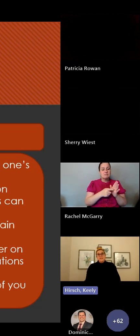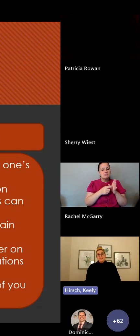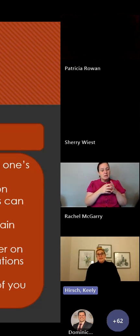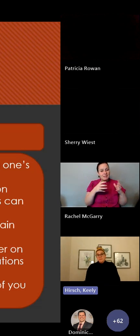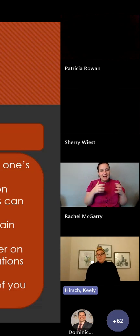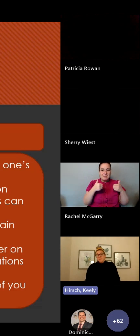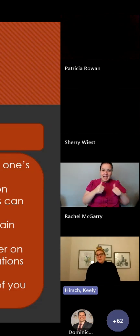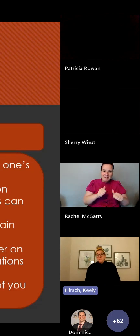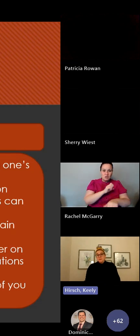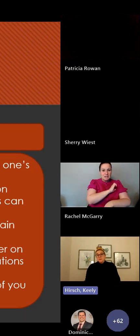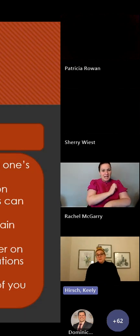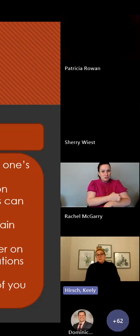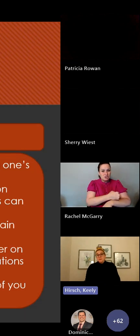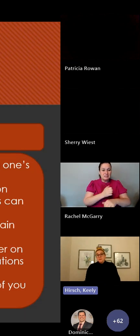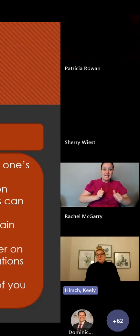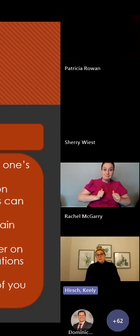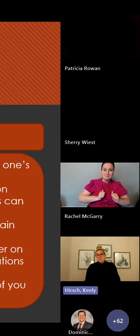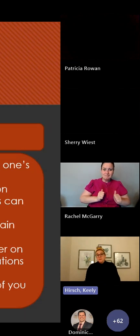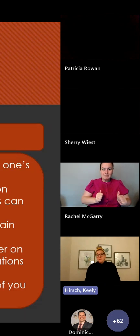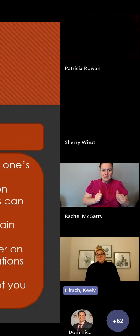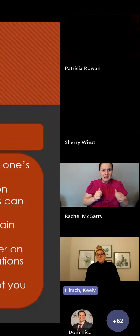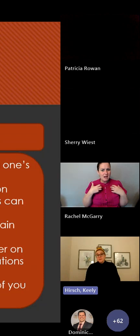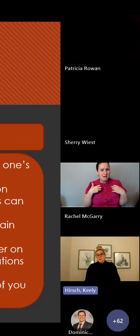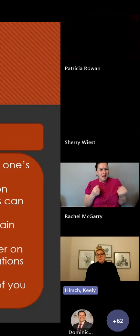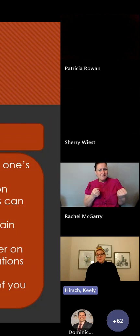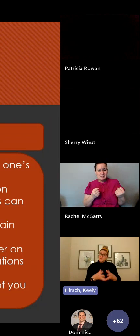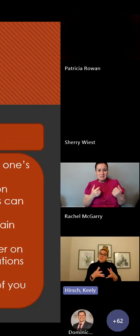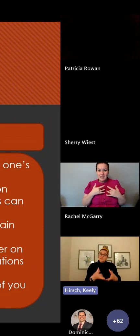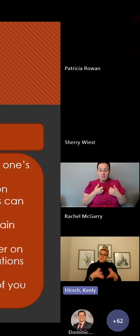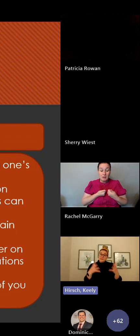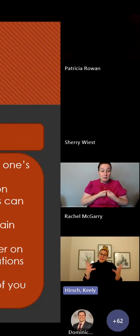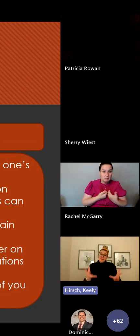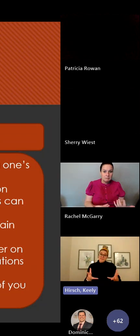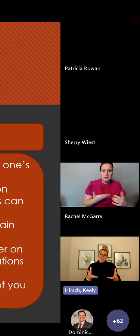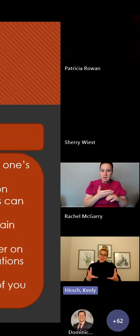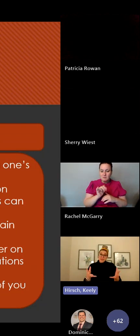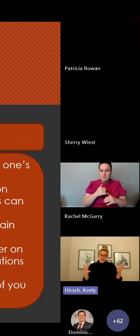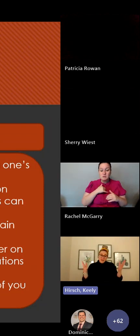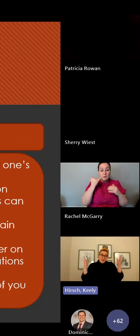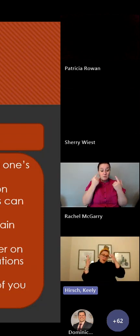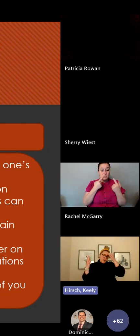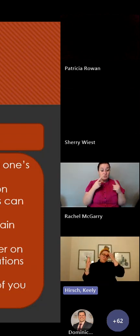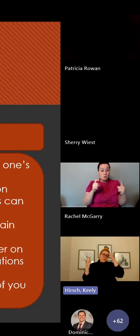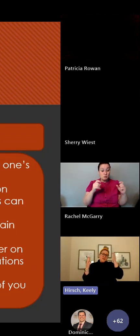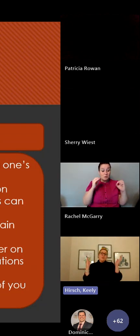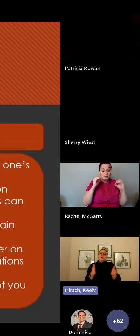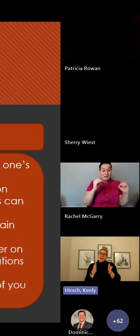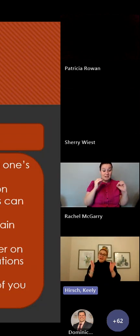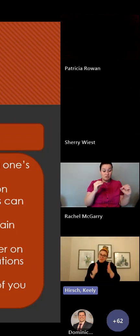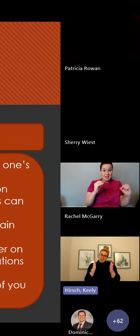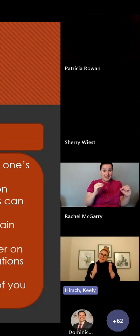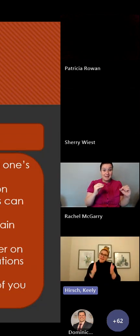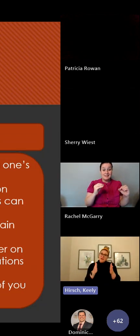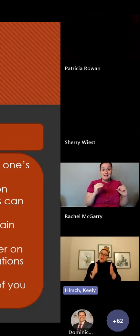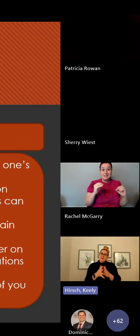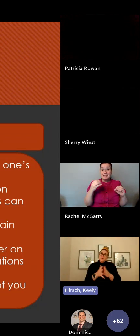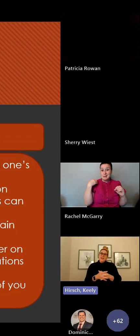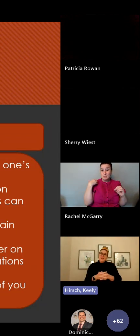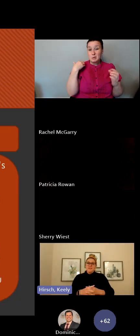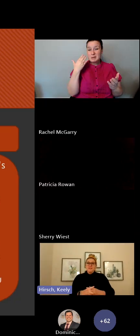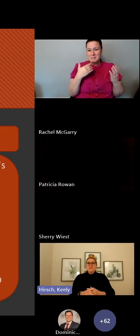and confidence that can be really, really hard and draining to do. And if you do disclose and have to educate, the employer might have a very